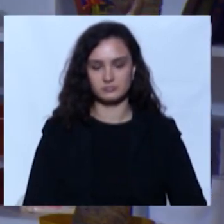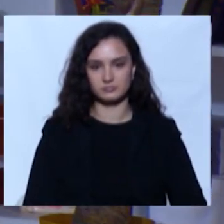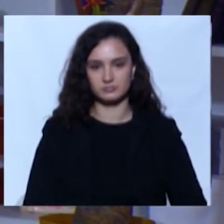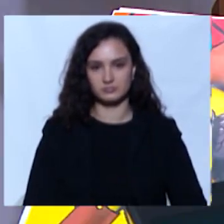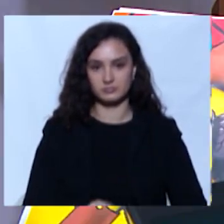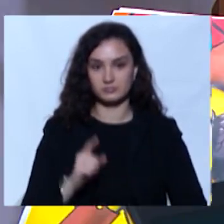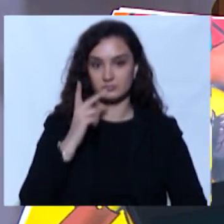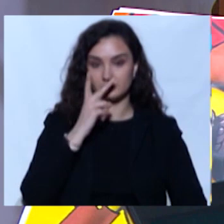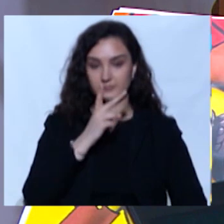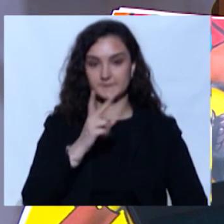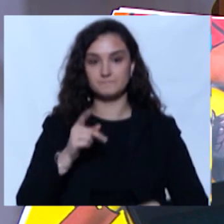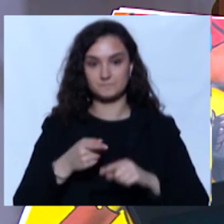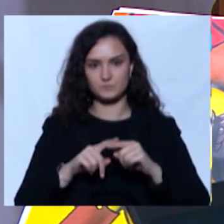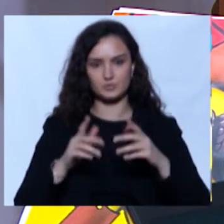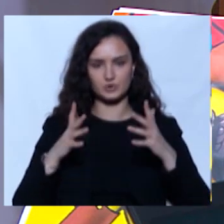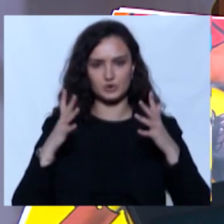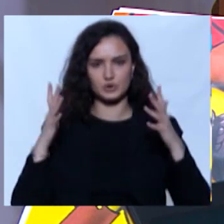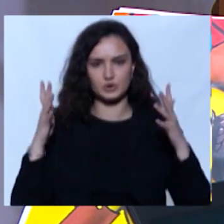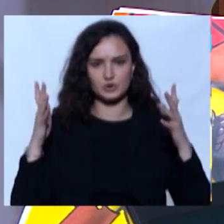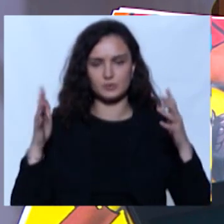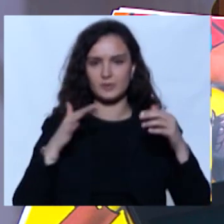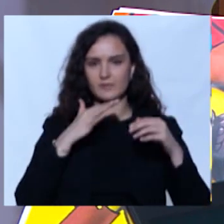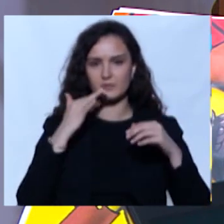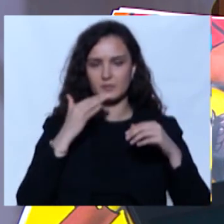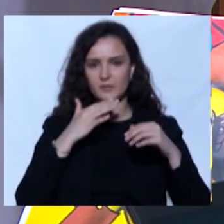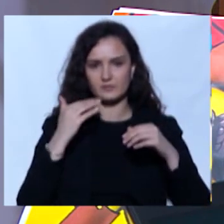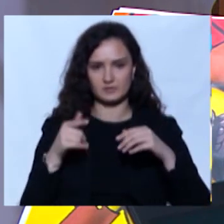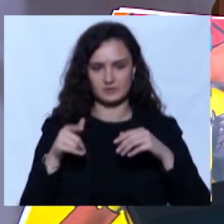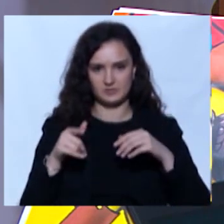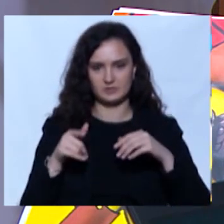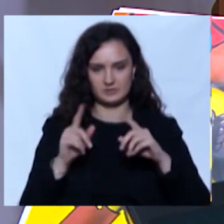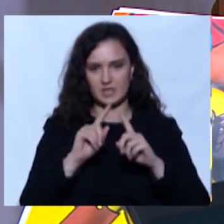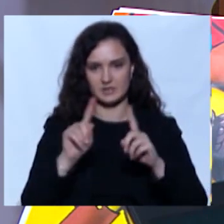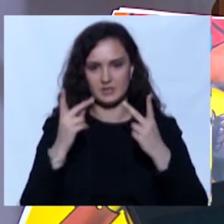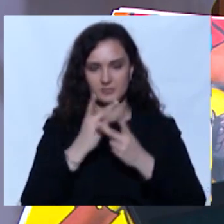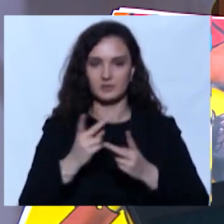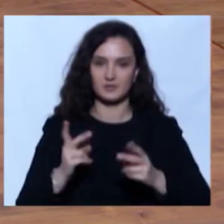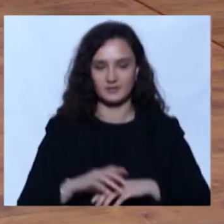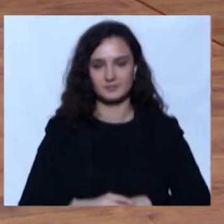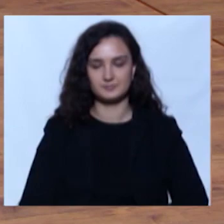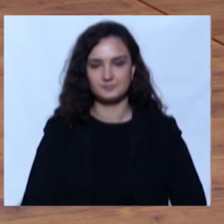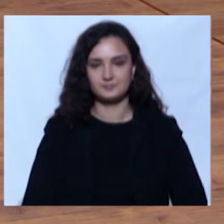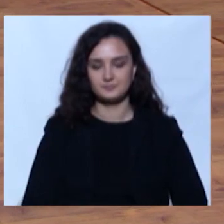They saw a pretty bakery with many sweet treats.